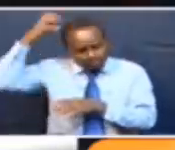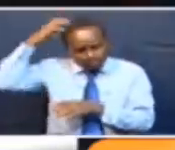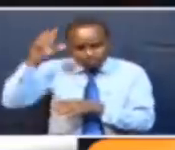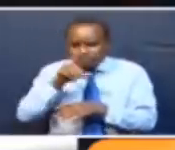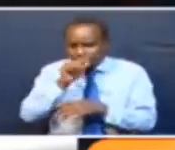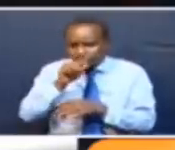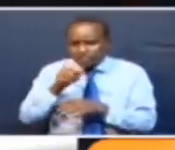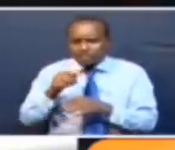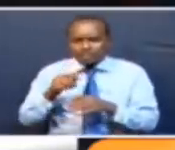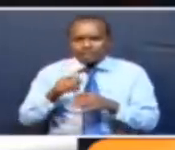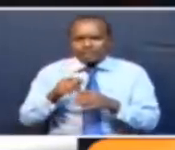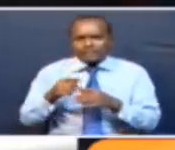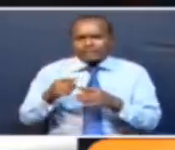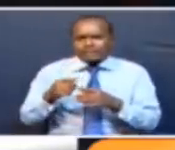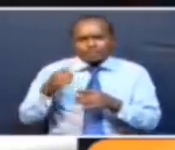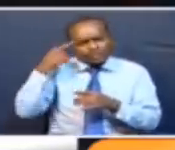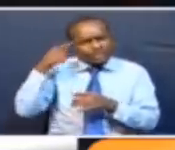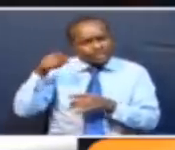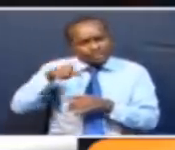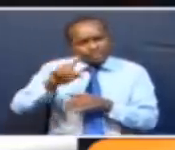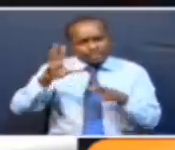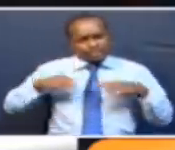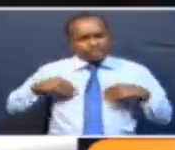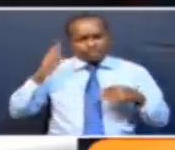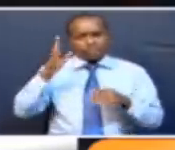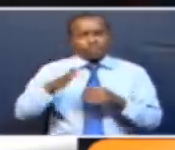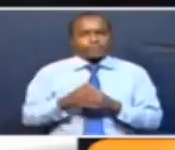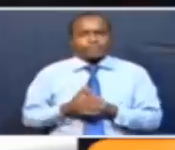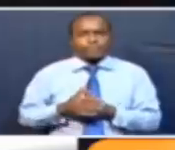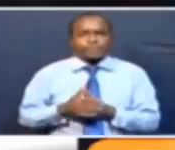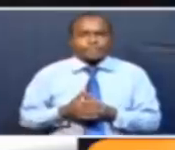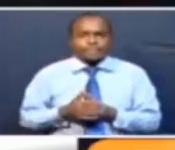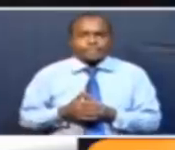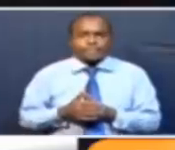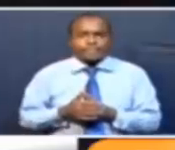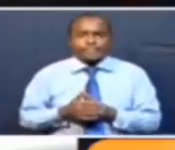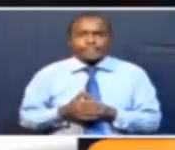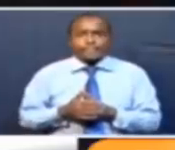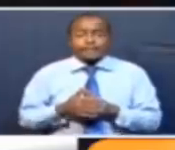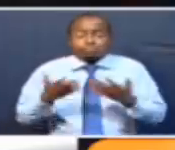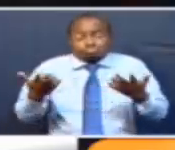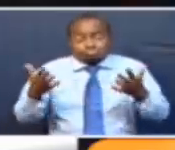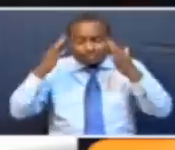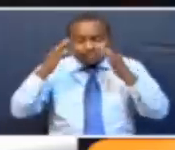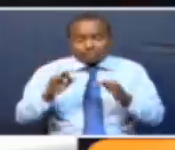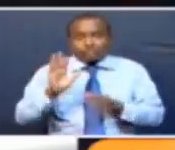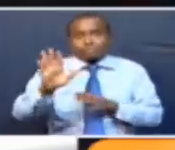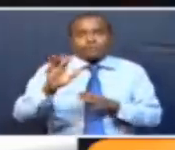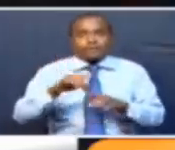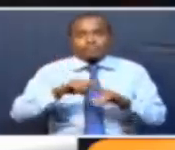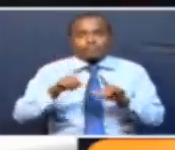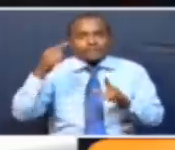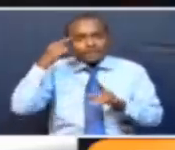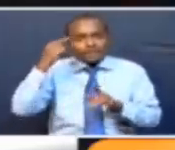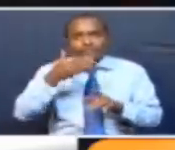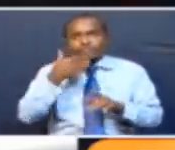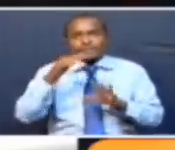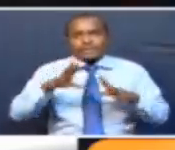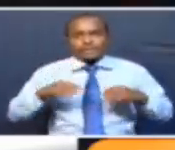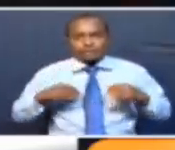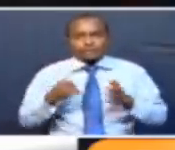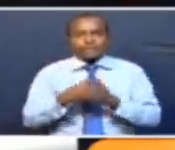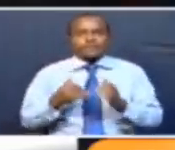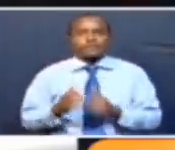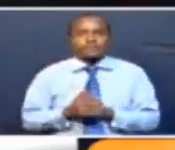accept this job? Well, that is upon him to decide, but I think he better accept the job. It's a good job. He shouldn't turn it